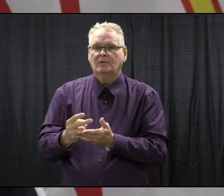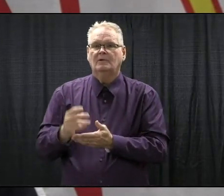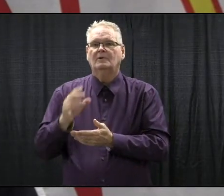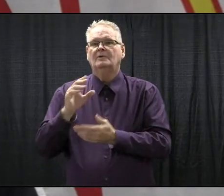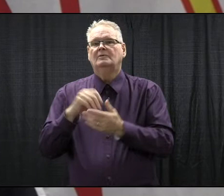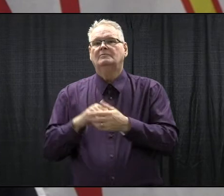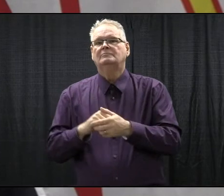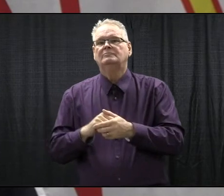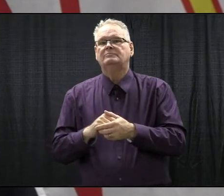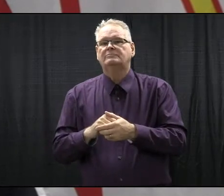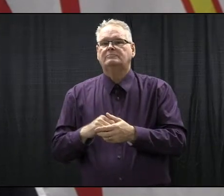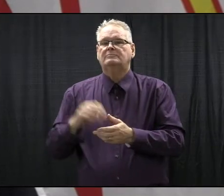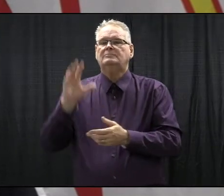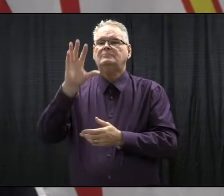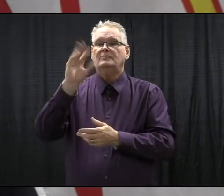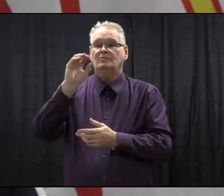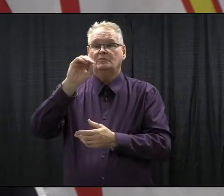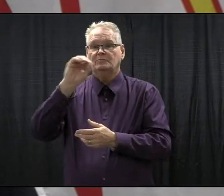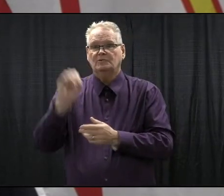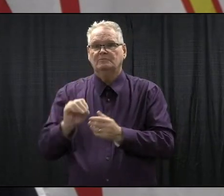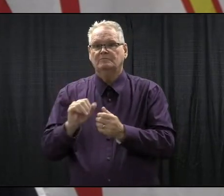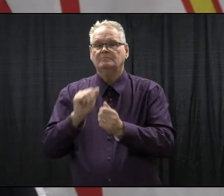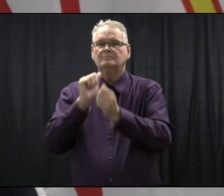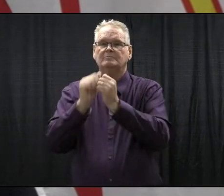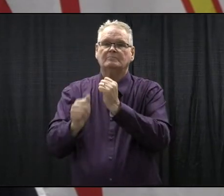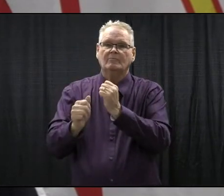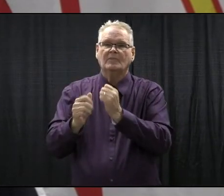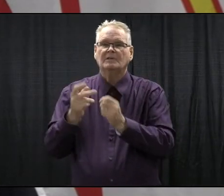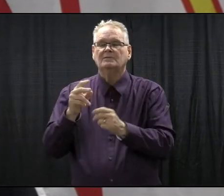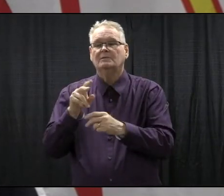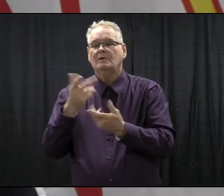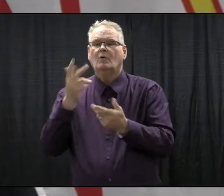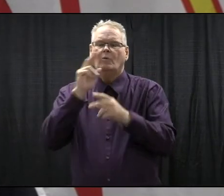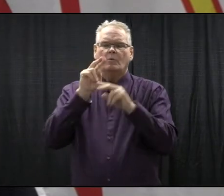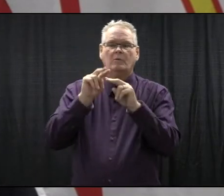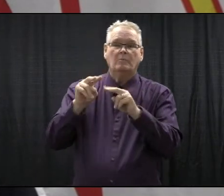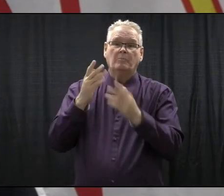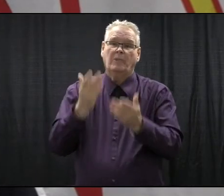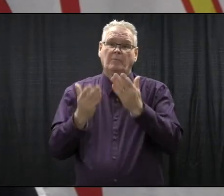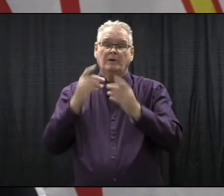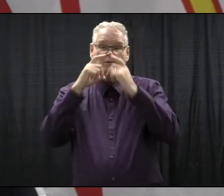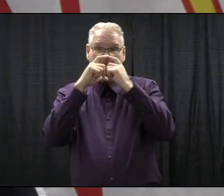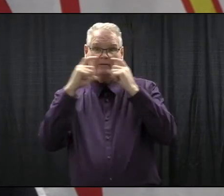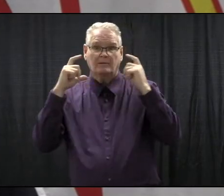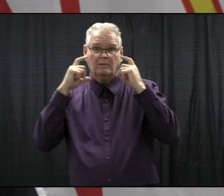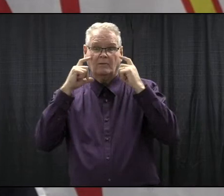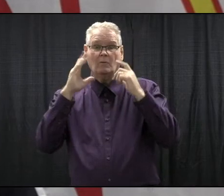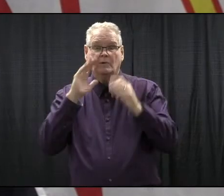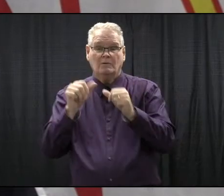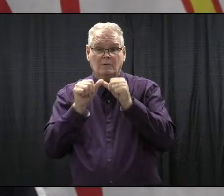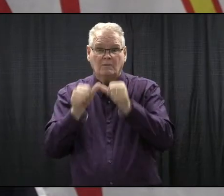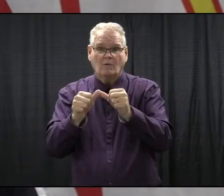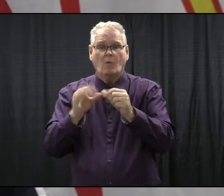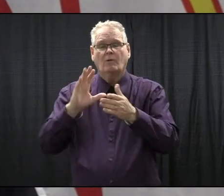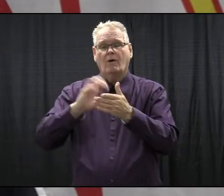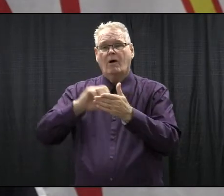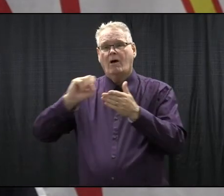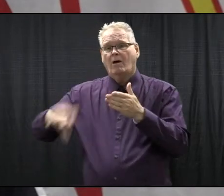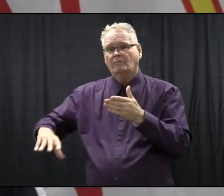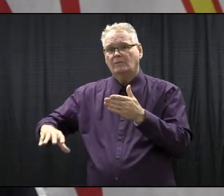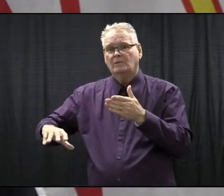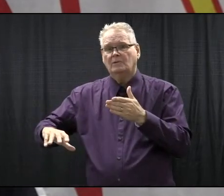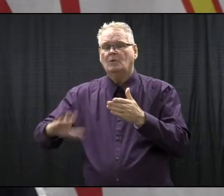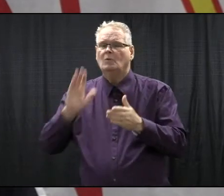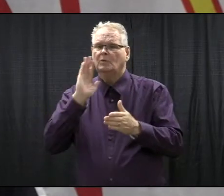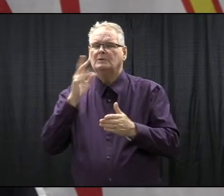We anticipate we could reach this in the second week of August, provided the epidemiology remains stable in the province and